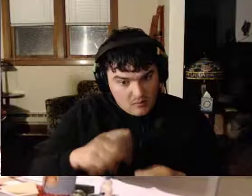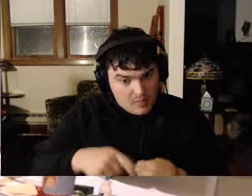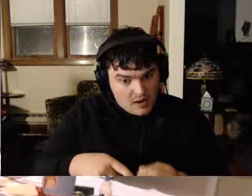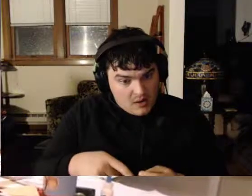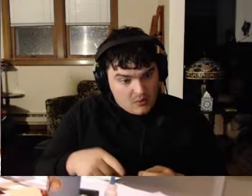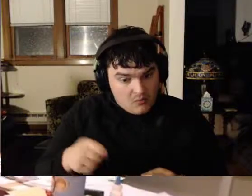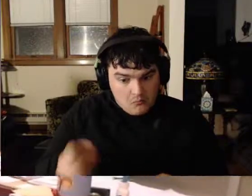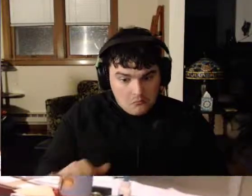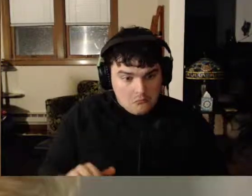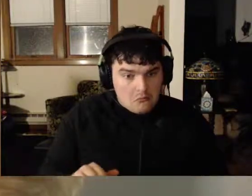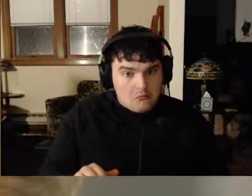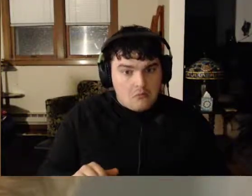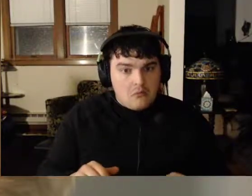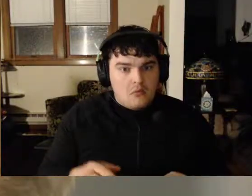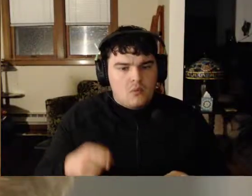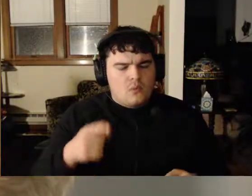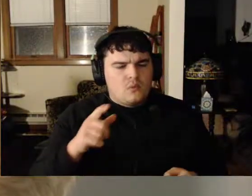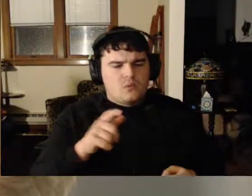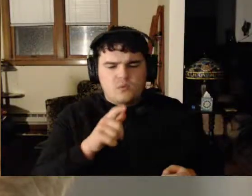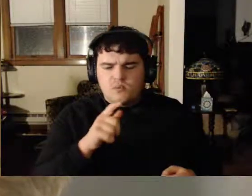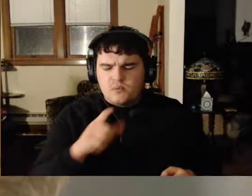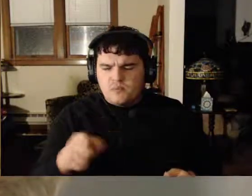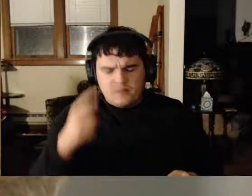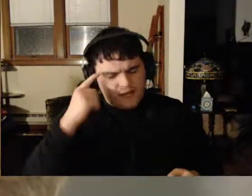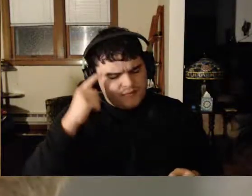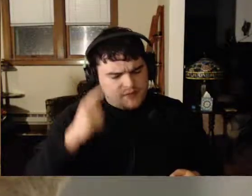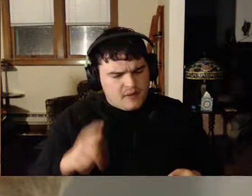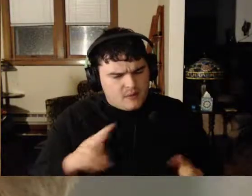Who do you think might want to read it?